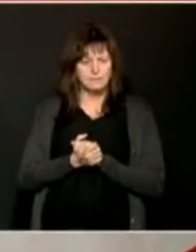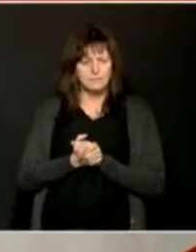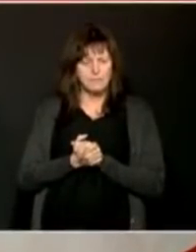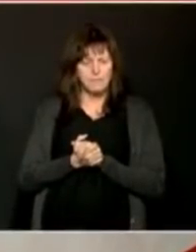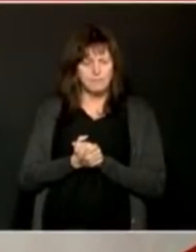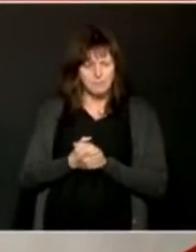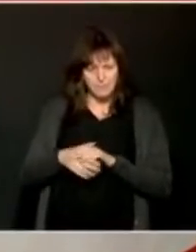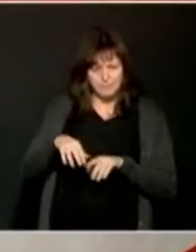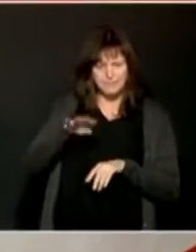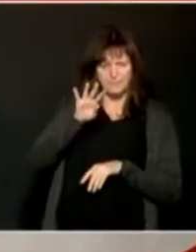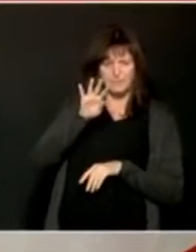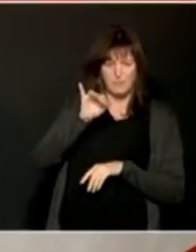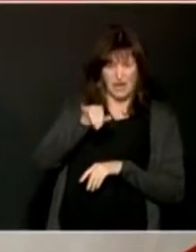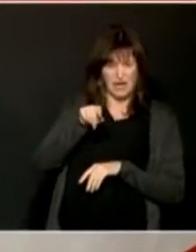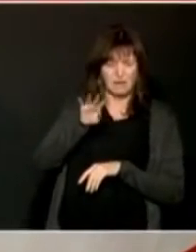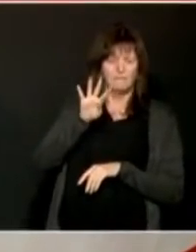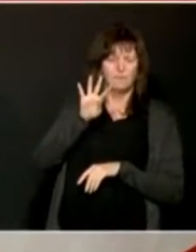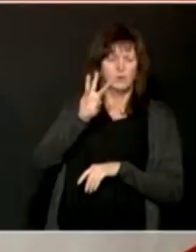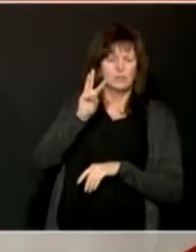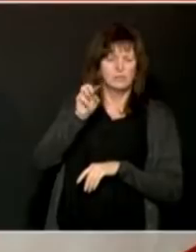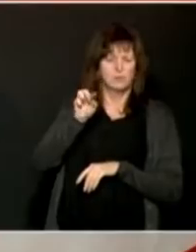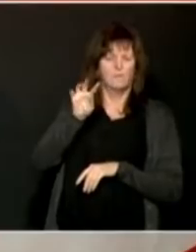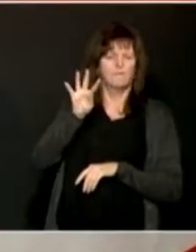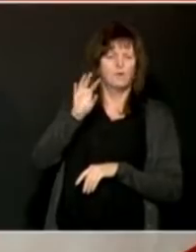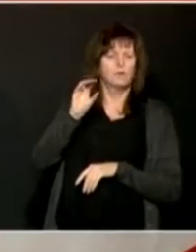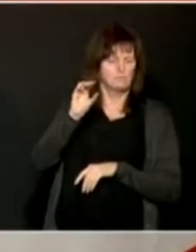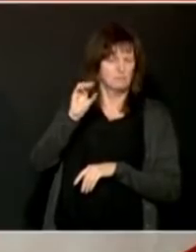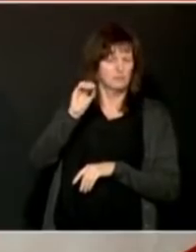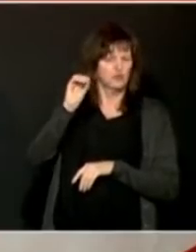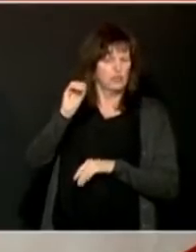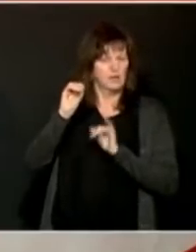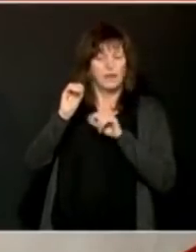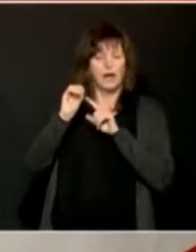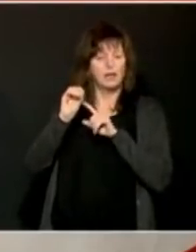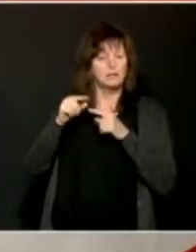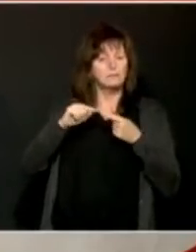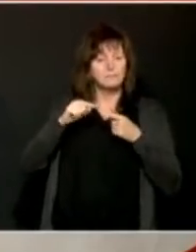46.4%, and that's up from 37.9% 1 week ago.